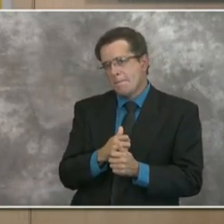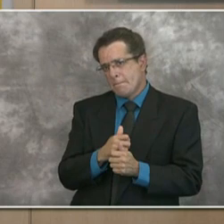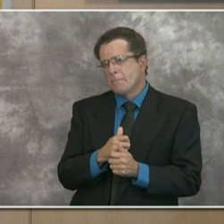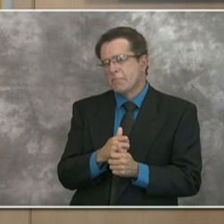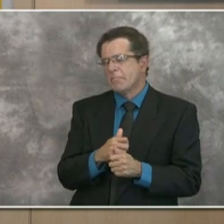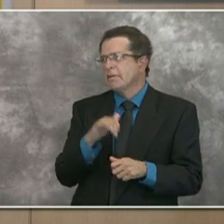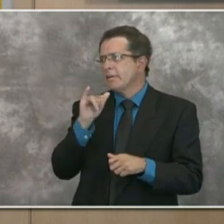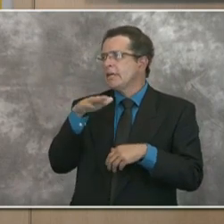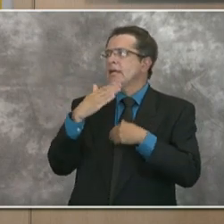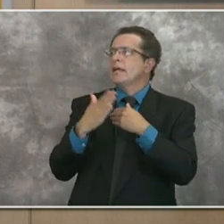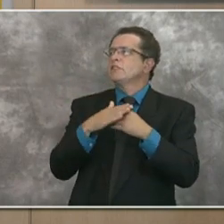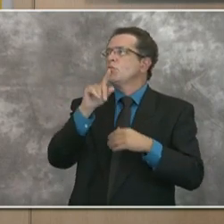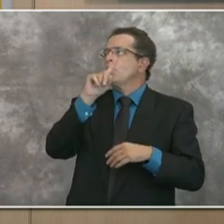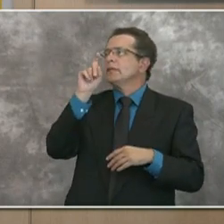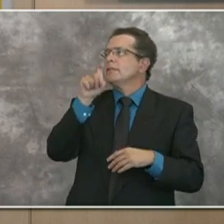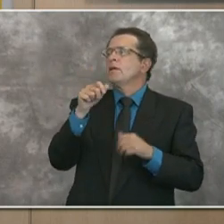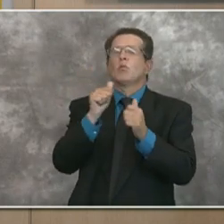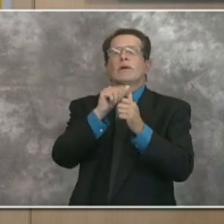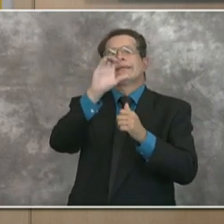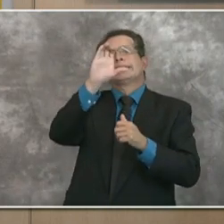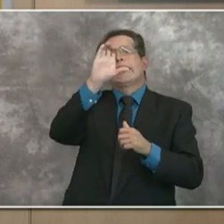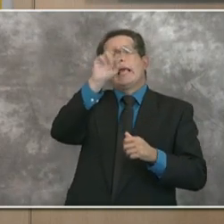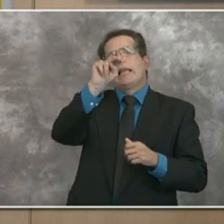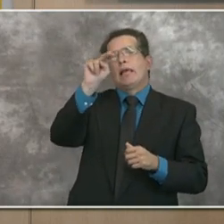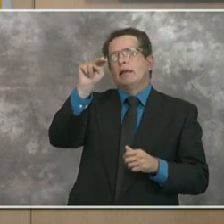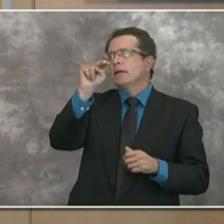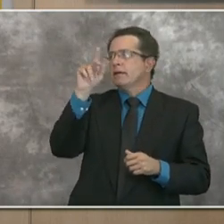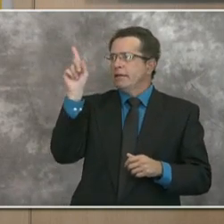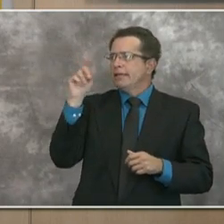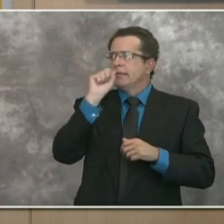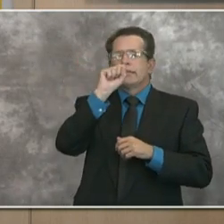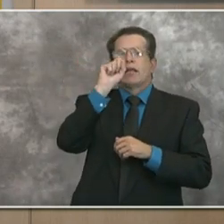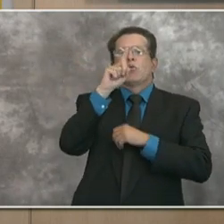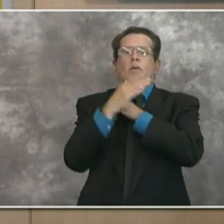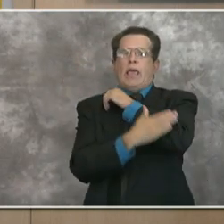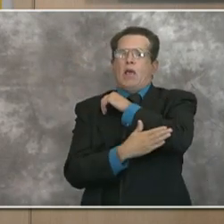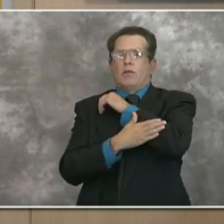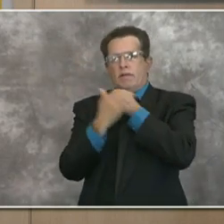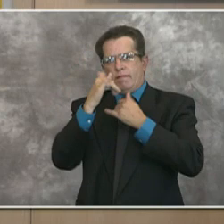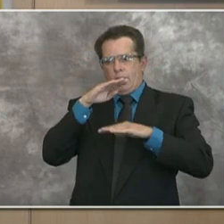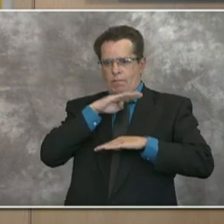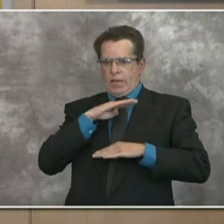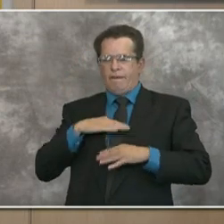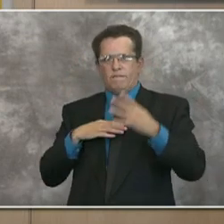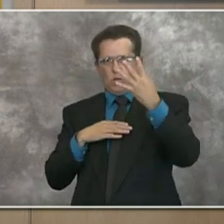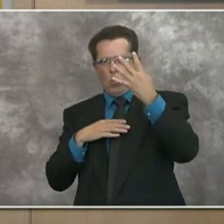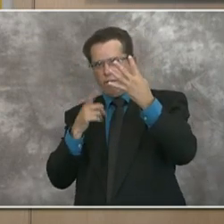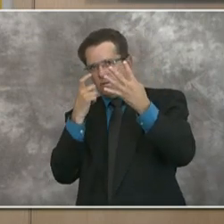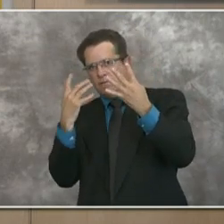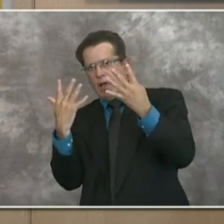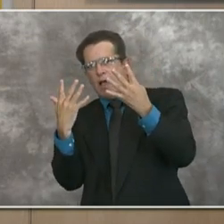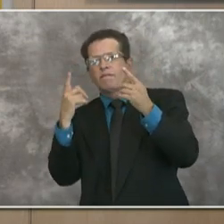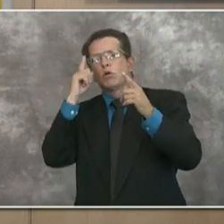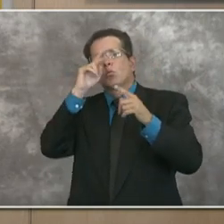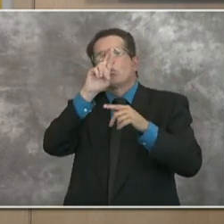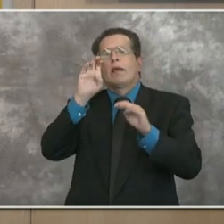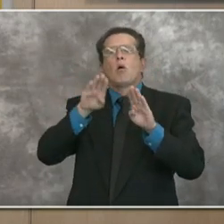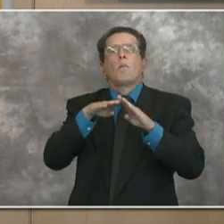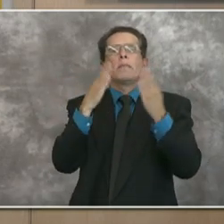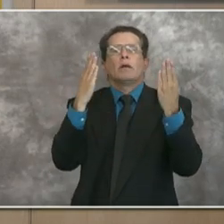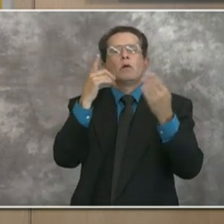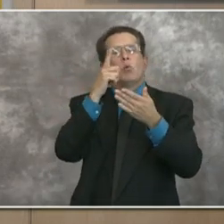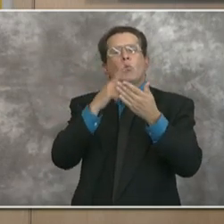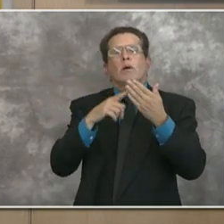from Alexandra Meeks with CNN. San Diego County has met 4 of the 5 criteria needed to reopen. What are some of